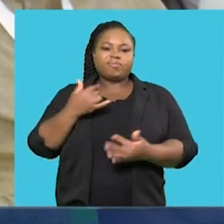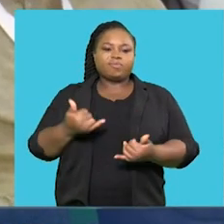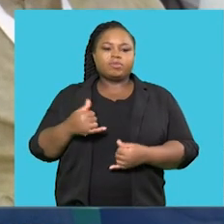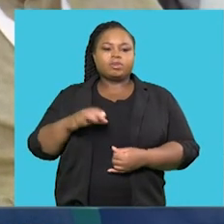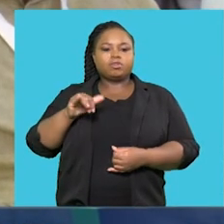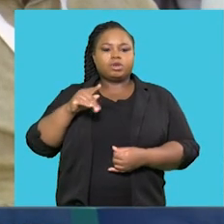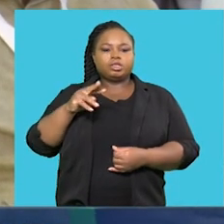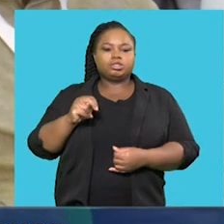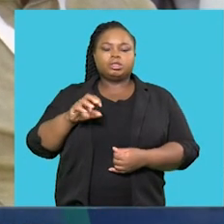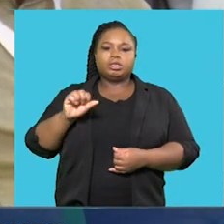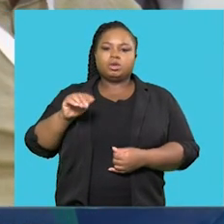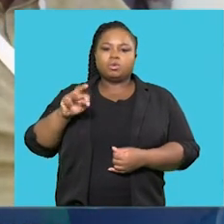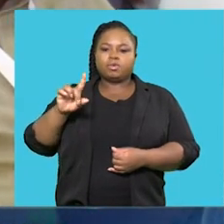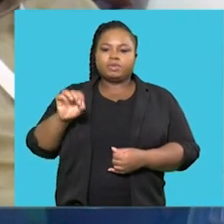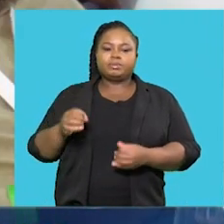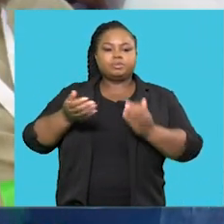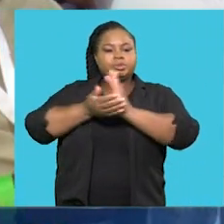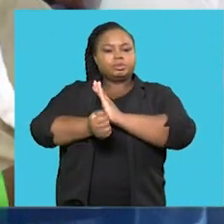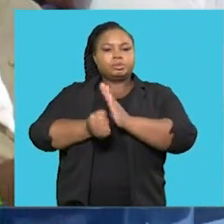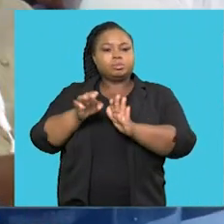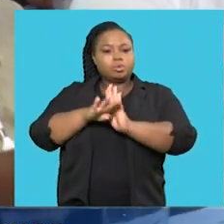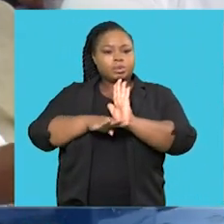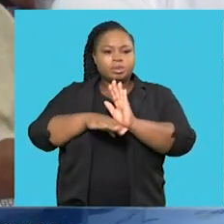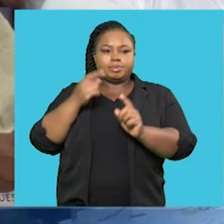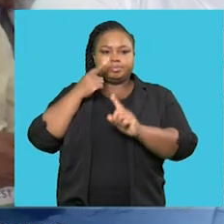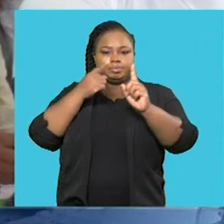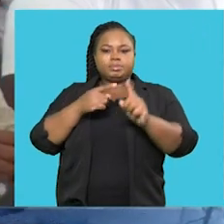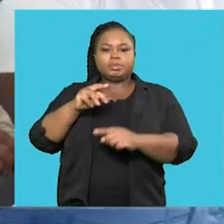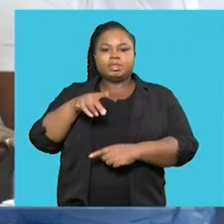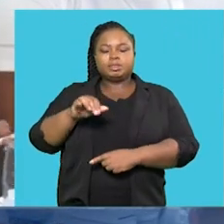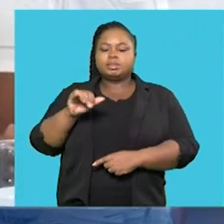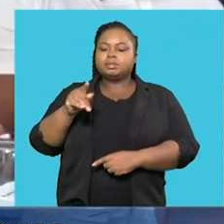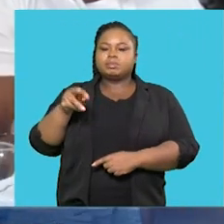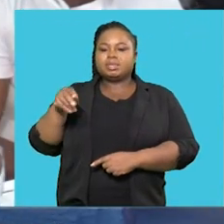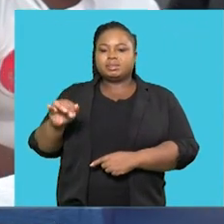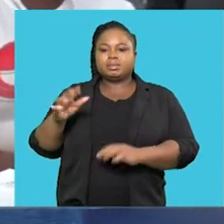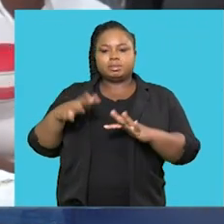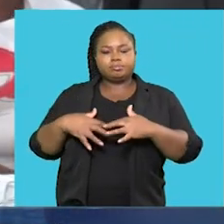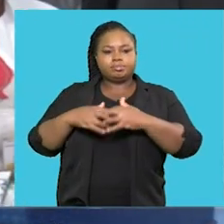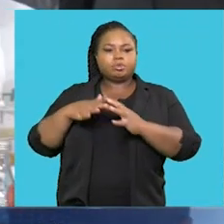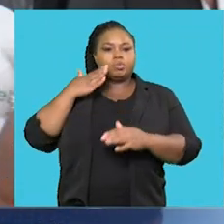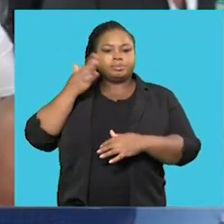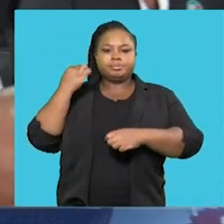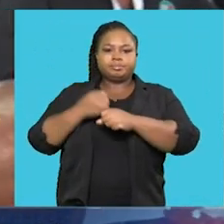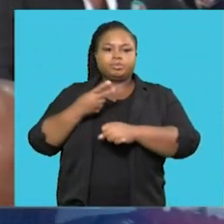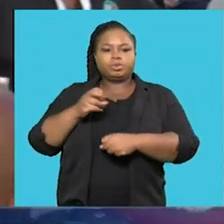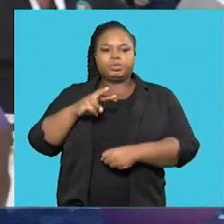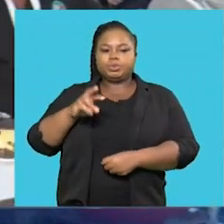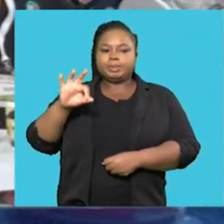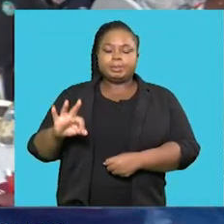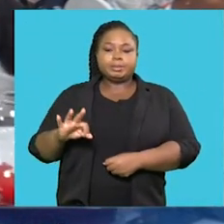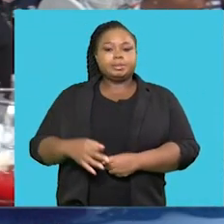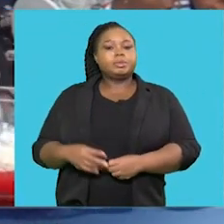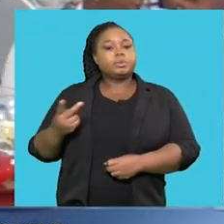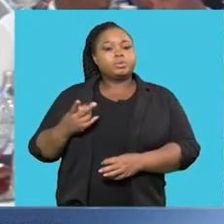iCrash neLova Jobs and Skills Program kukwandiswa kwenkqubo yenasispan eyasungulwa ngonyaka ka-2023